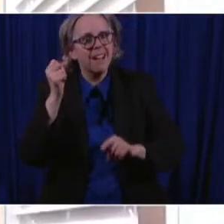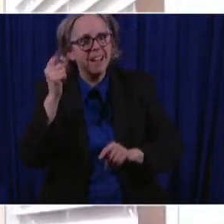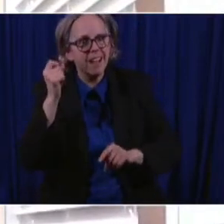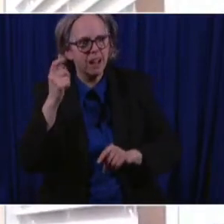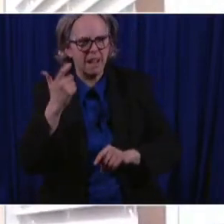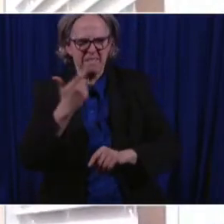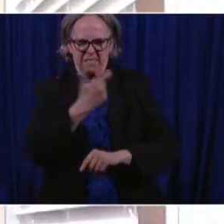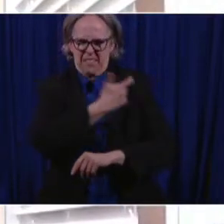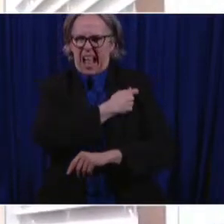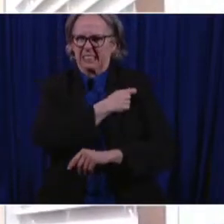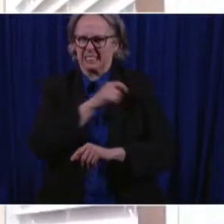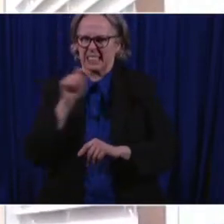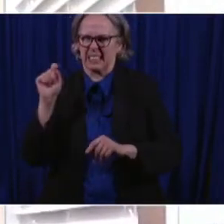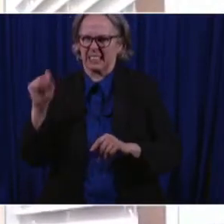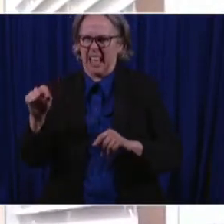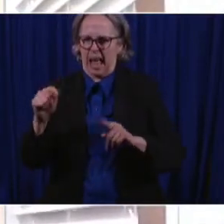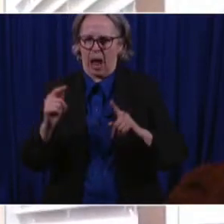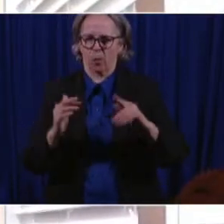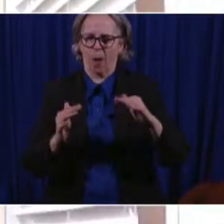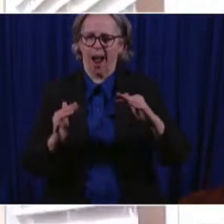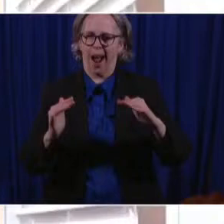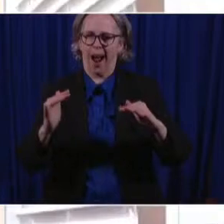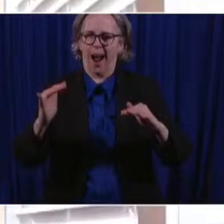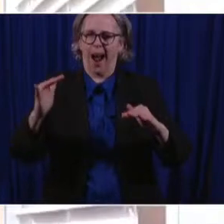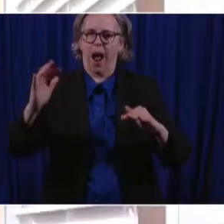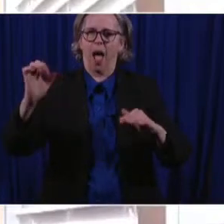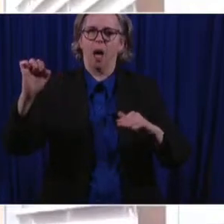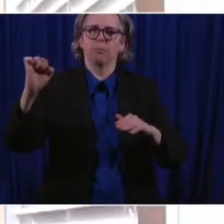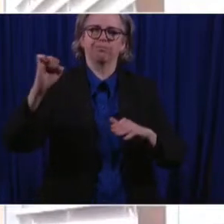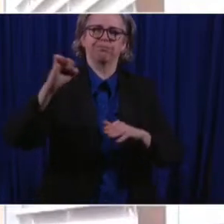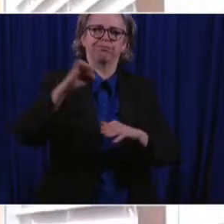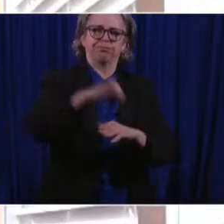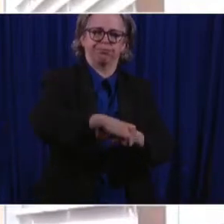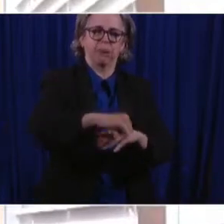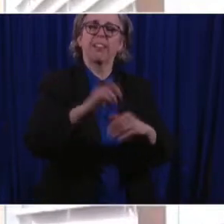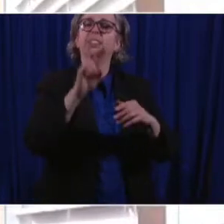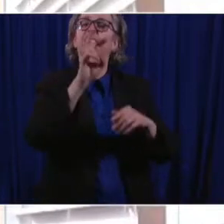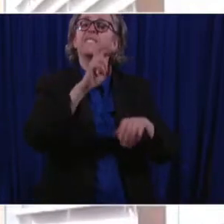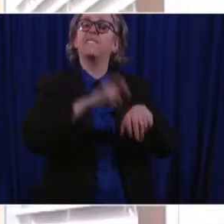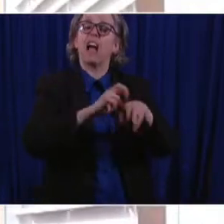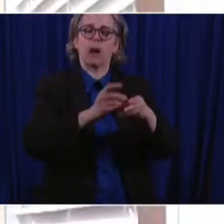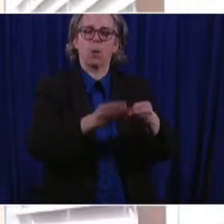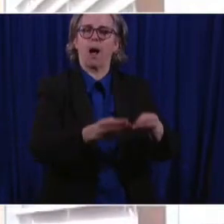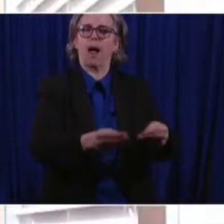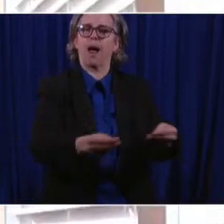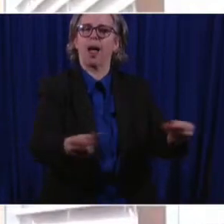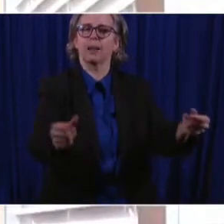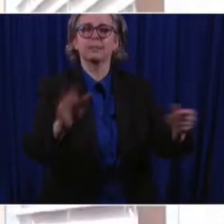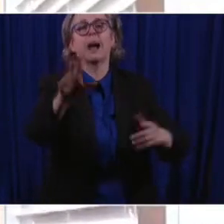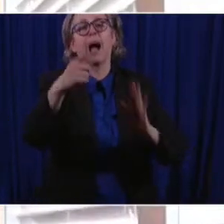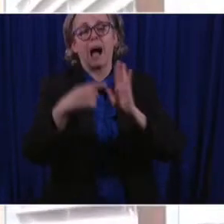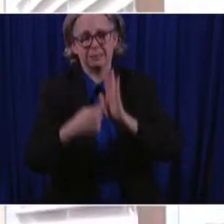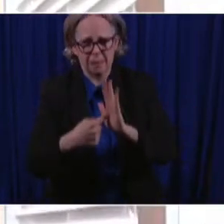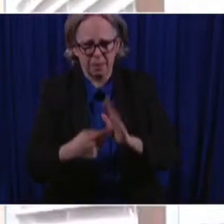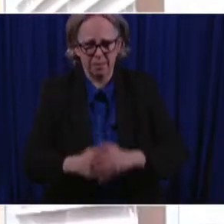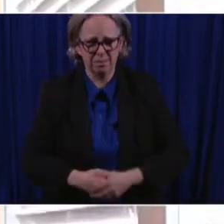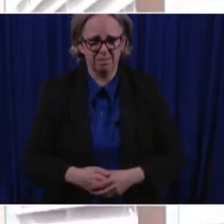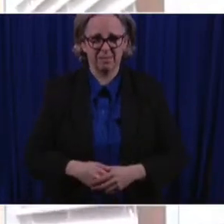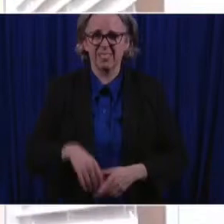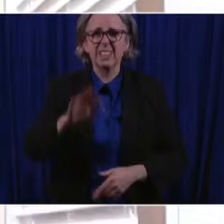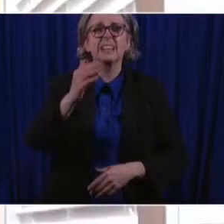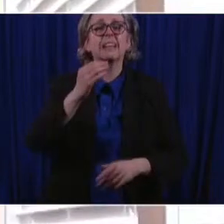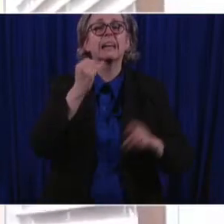variant was put at bay. And so you can look at places right now like Israel, which is surrounded by